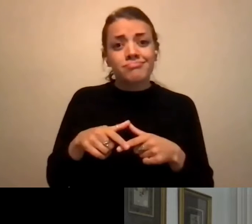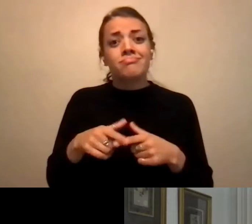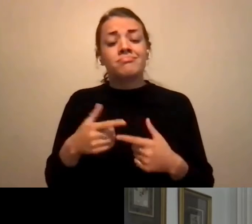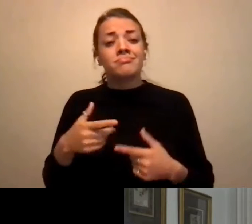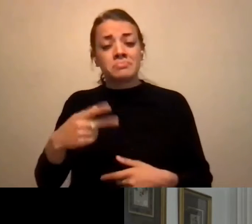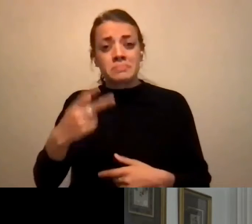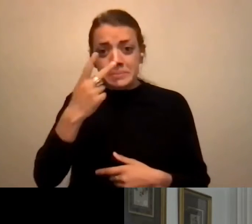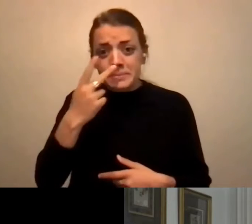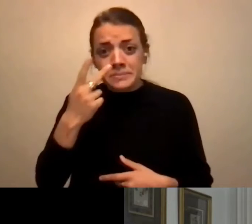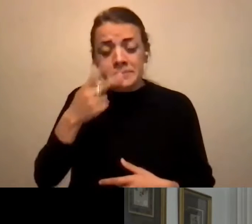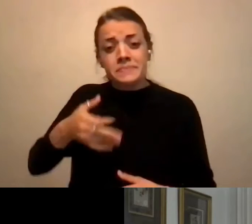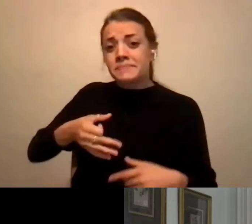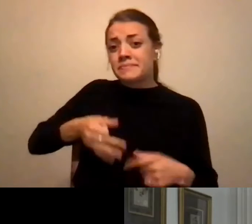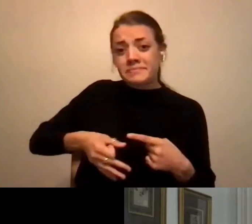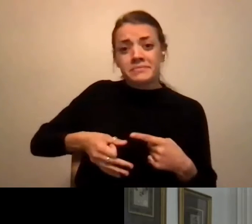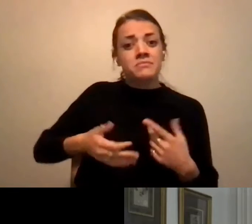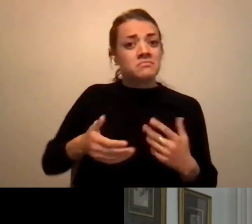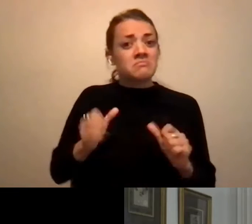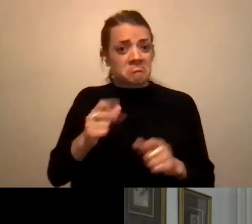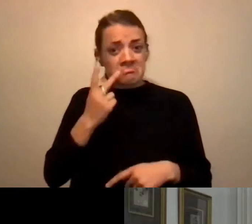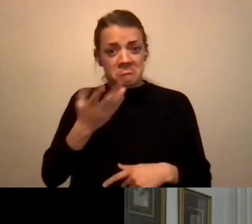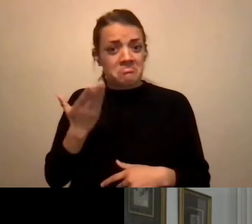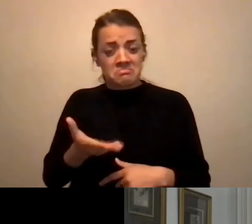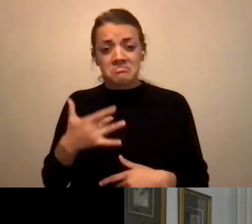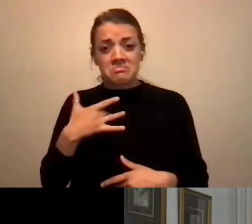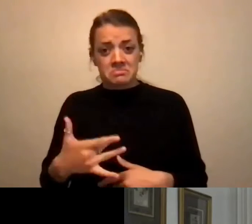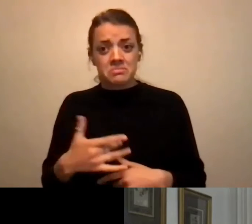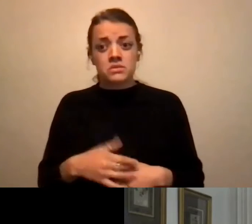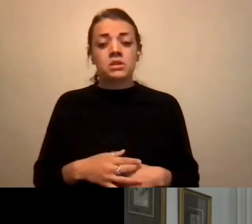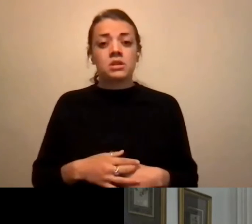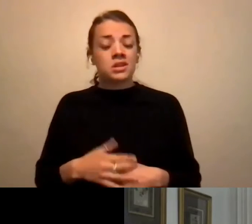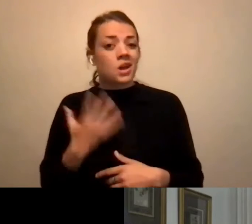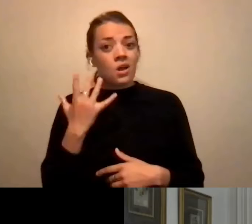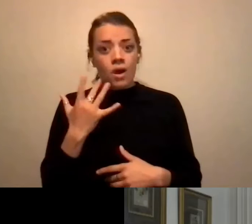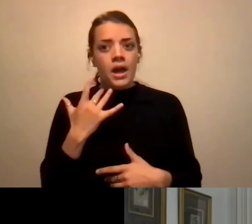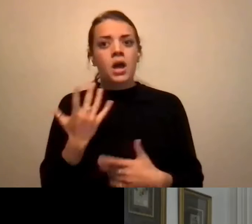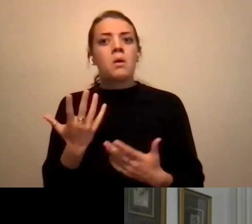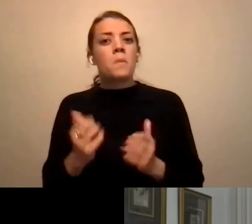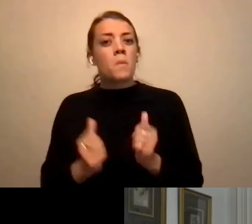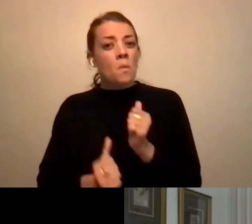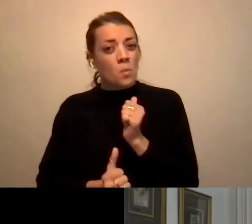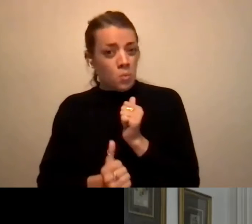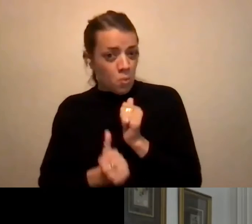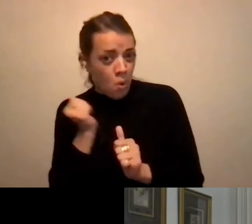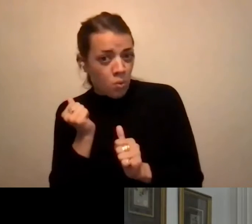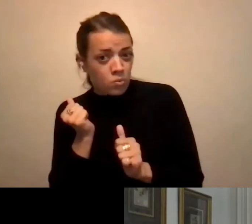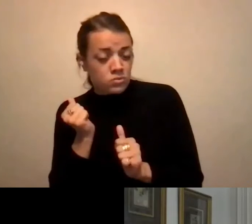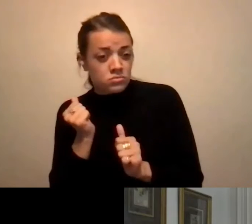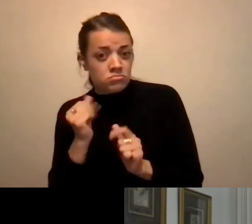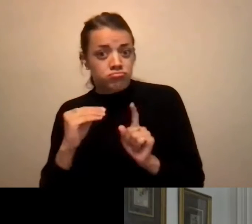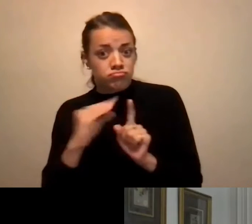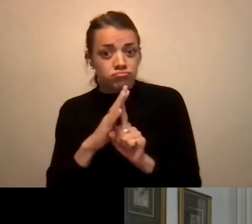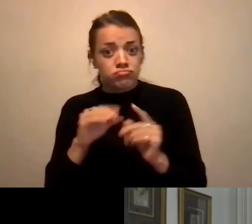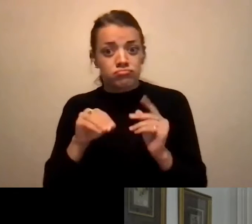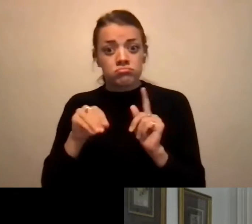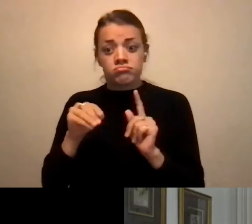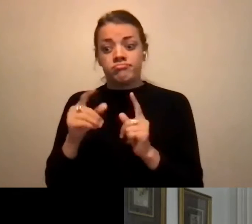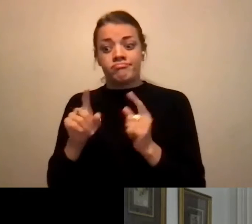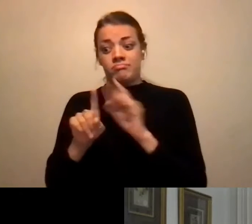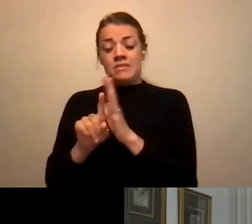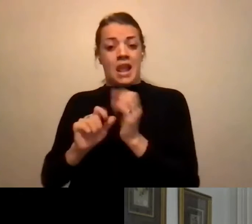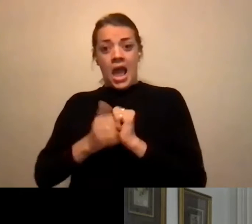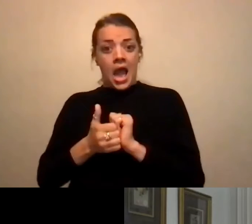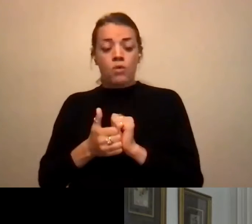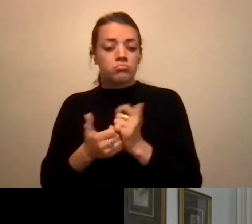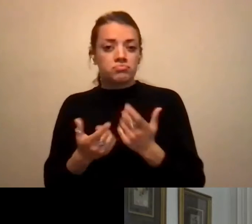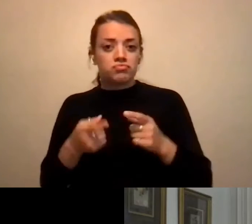rectum, because most of the contact has occurred when people are having intimate relations. But it